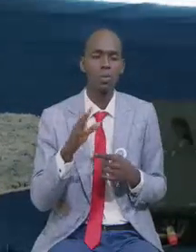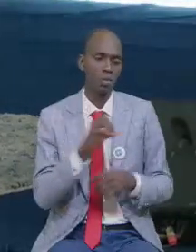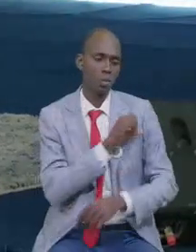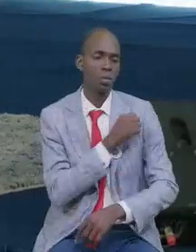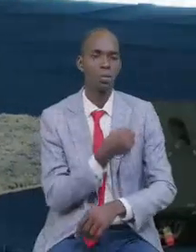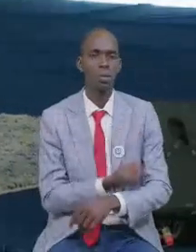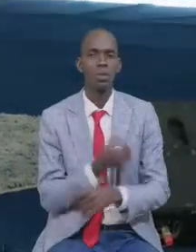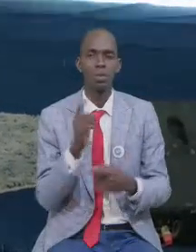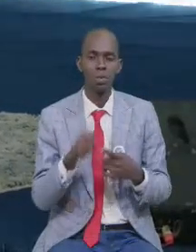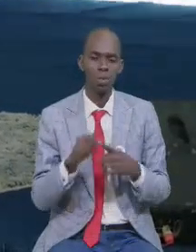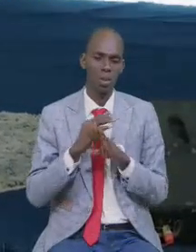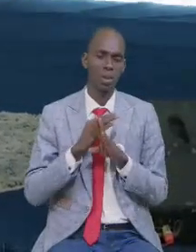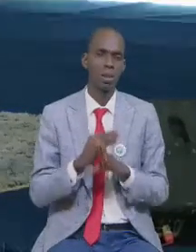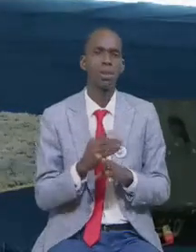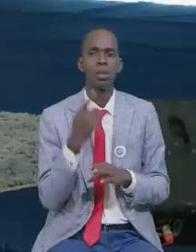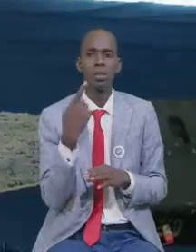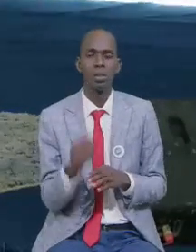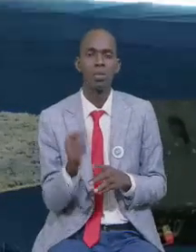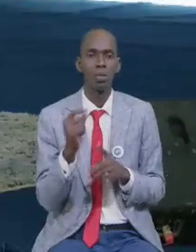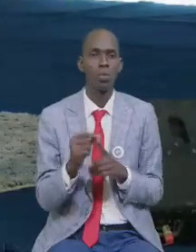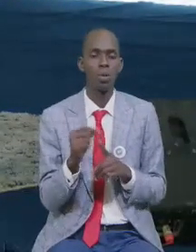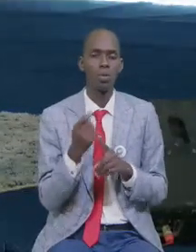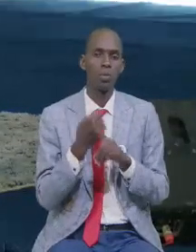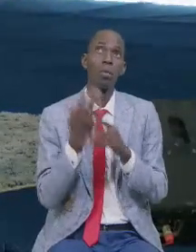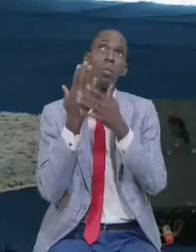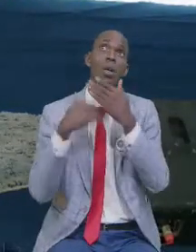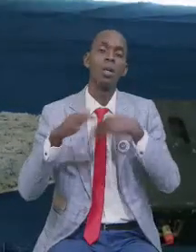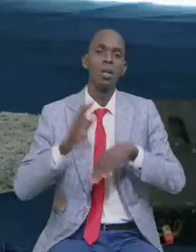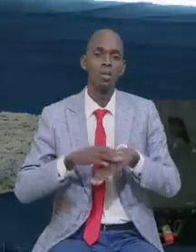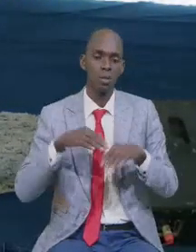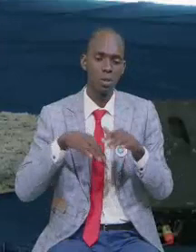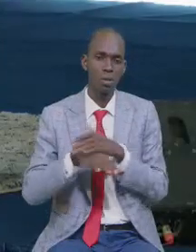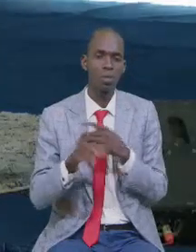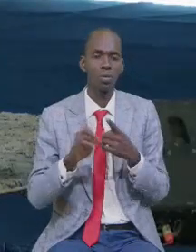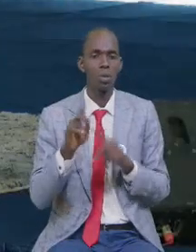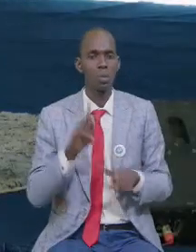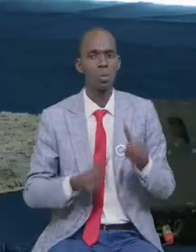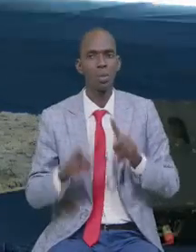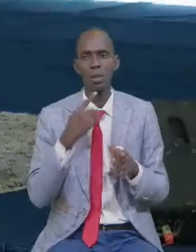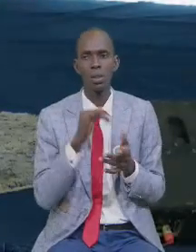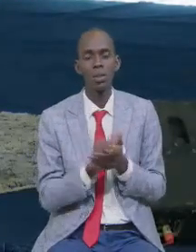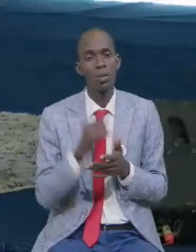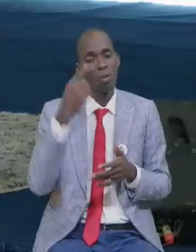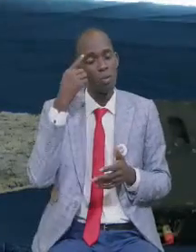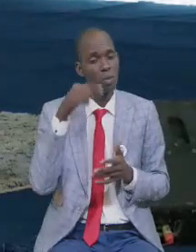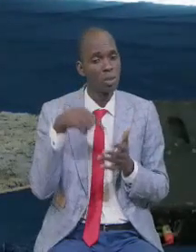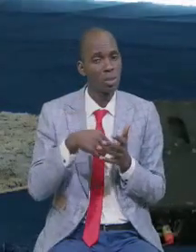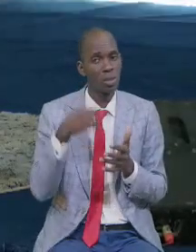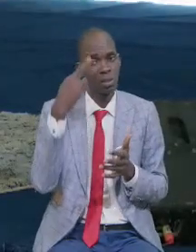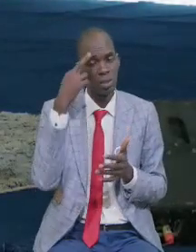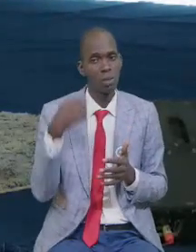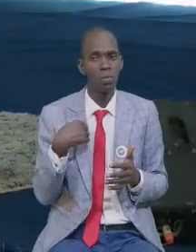to hinder the message from heaven getting to the people. It says, for which cause we